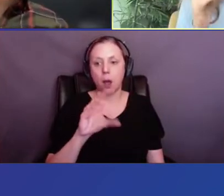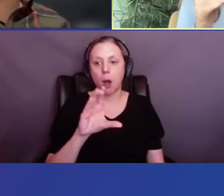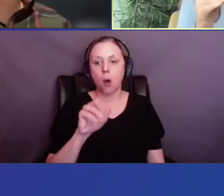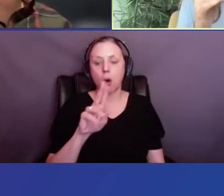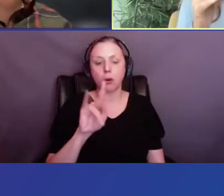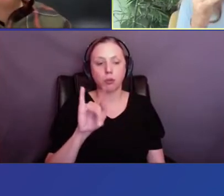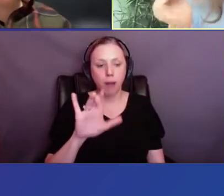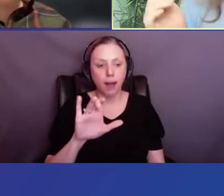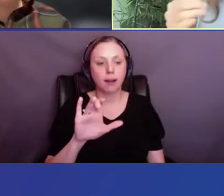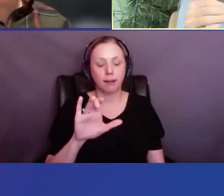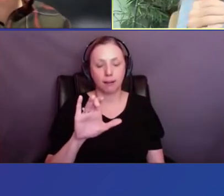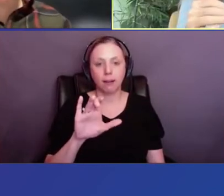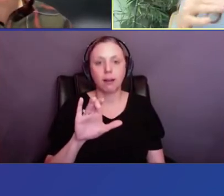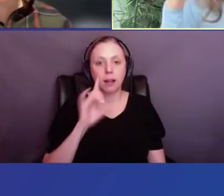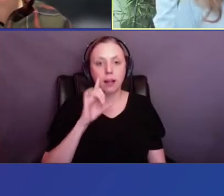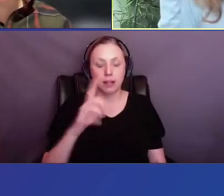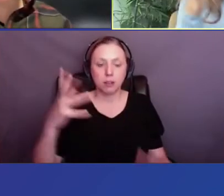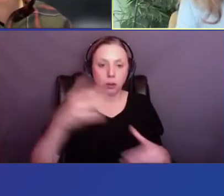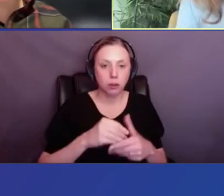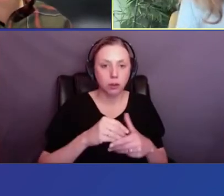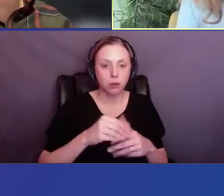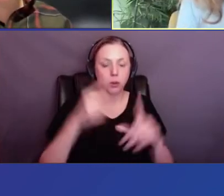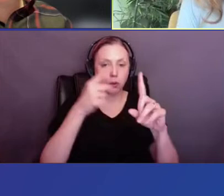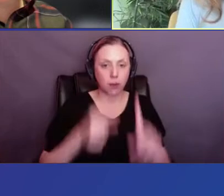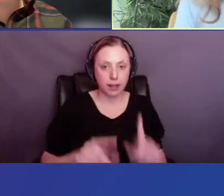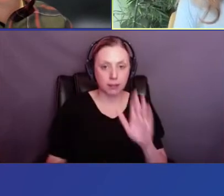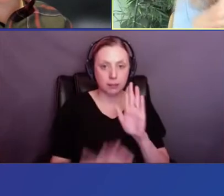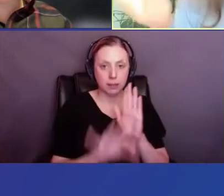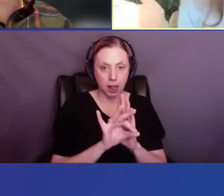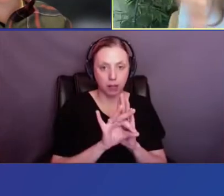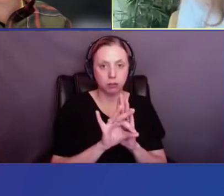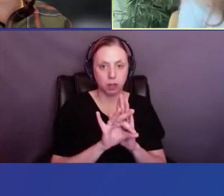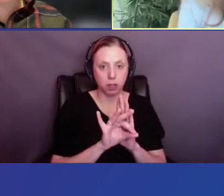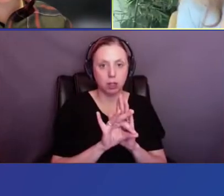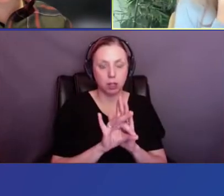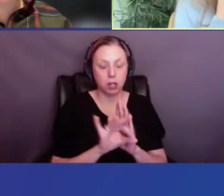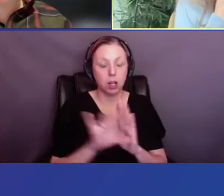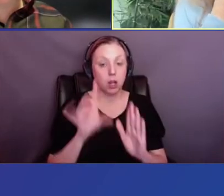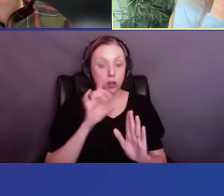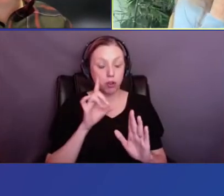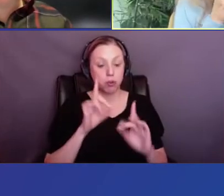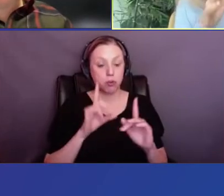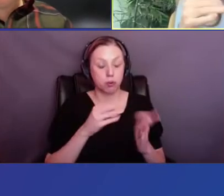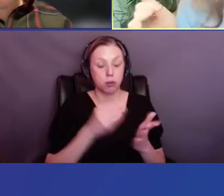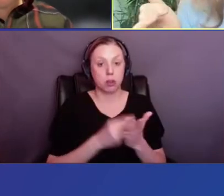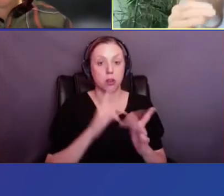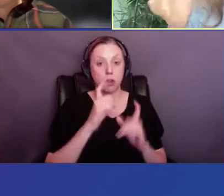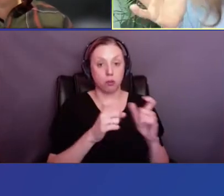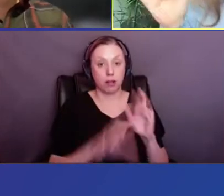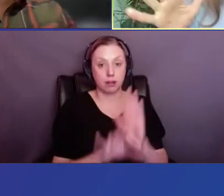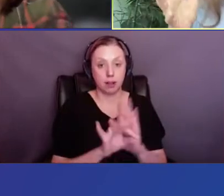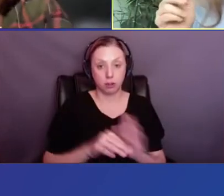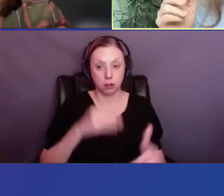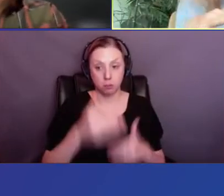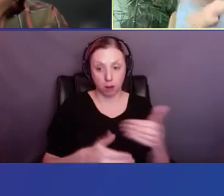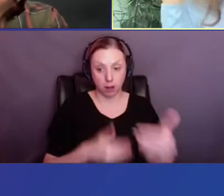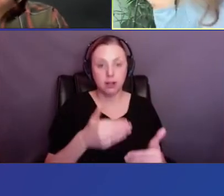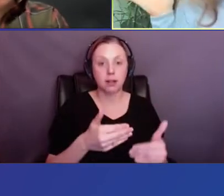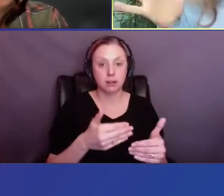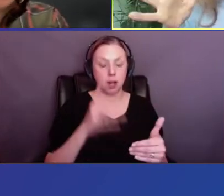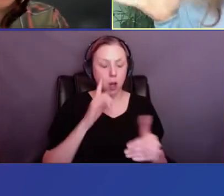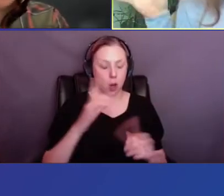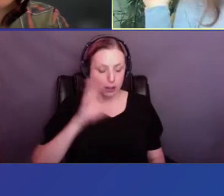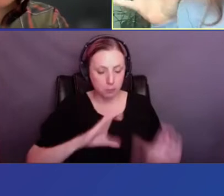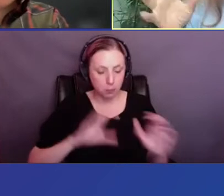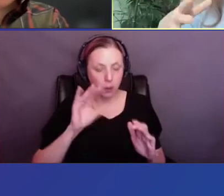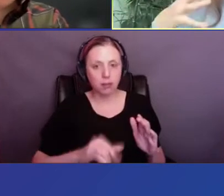to embed random selection into our grant selection process. We're exploring it. We're using it in a variety of different ways,